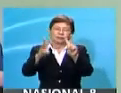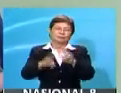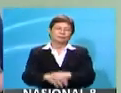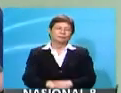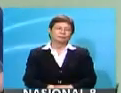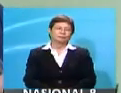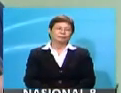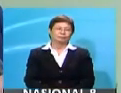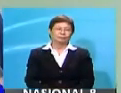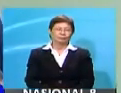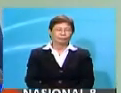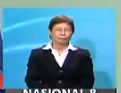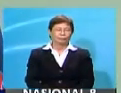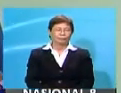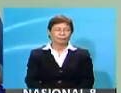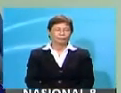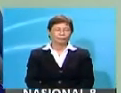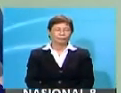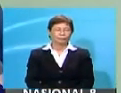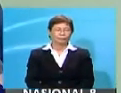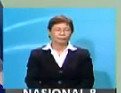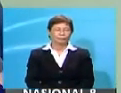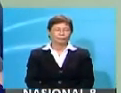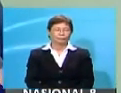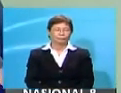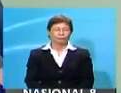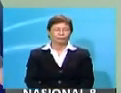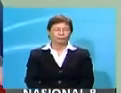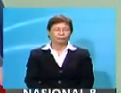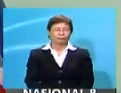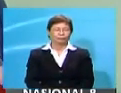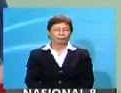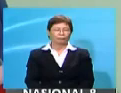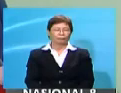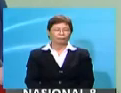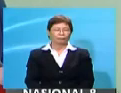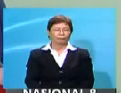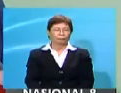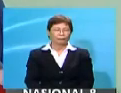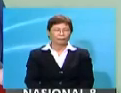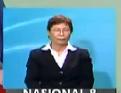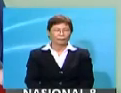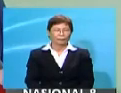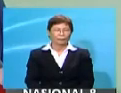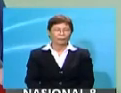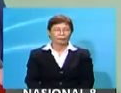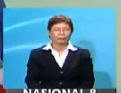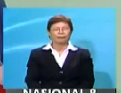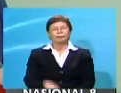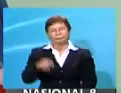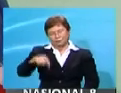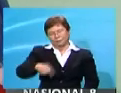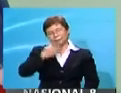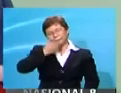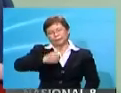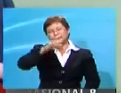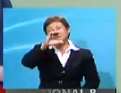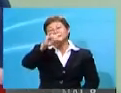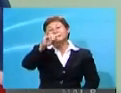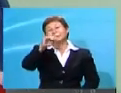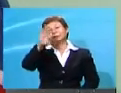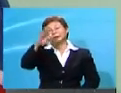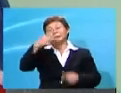2016 compete against the best players in the world on the PJ tour as well as the asian tour Um and to see I think it is 13